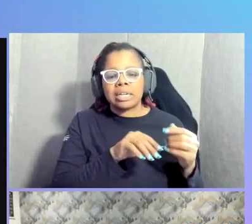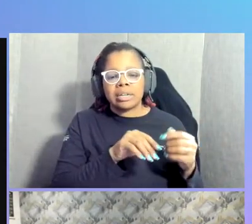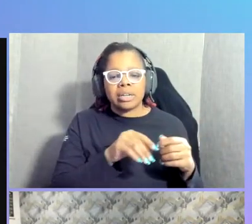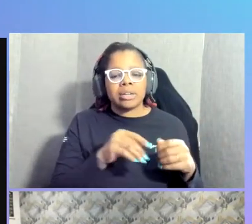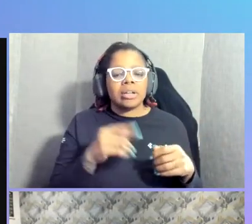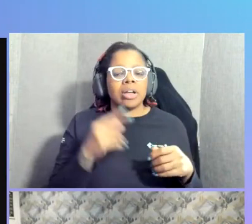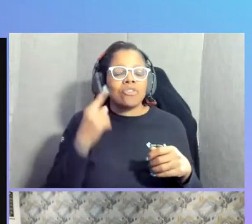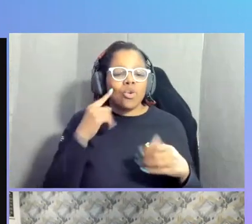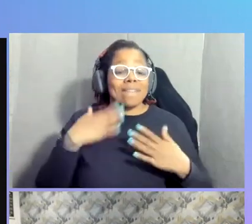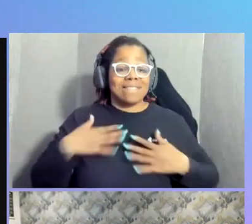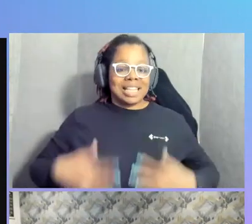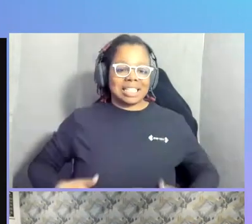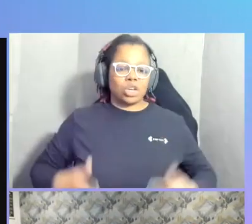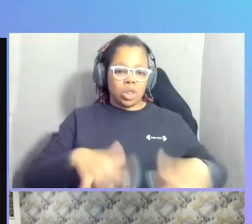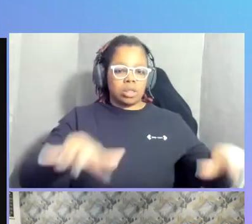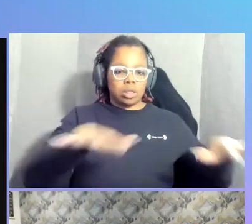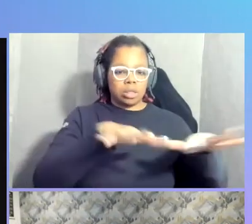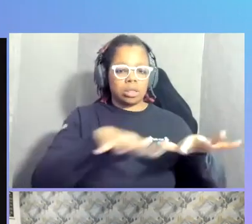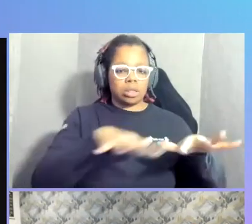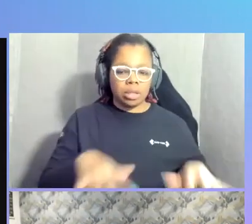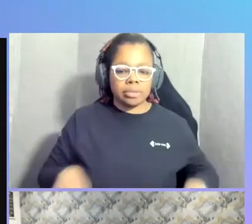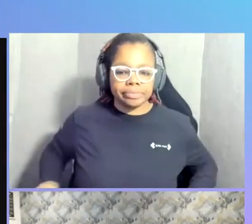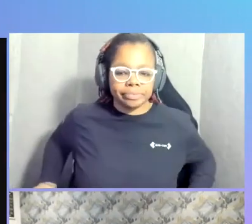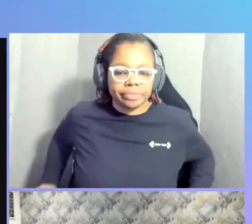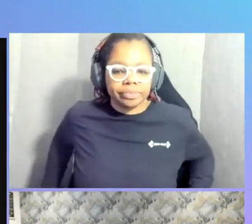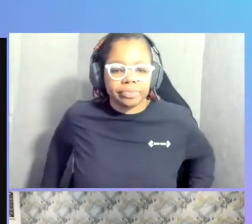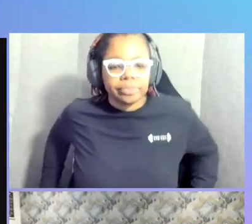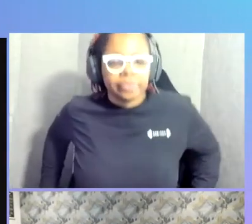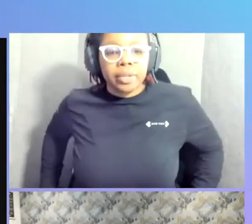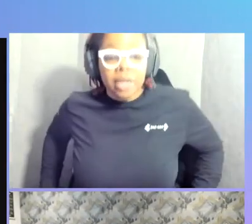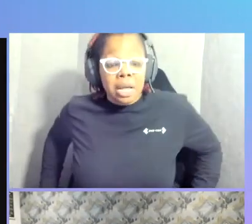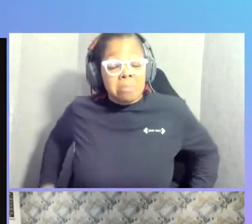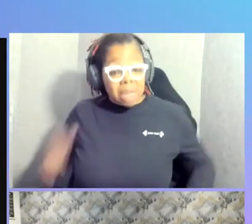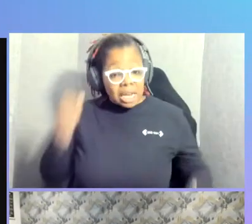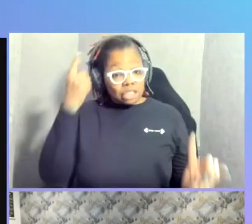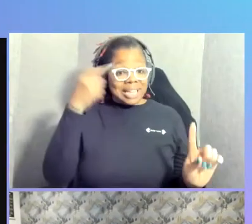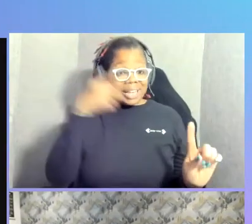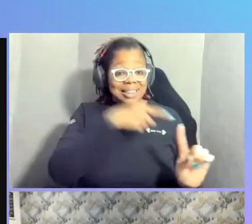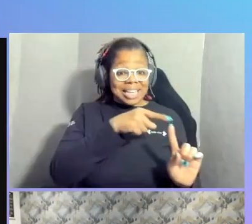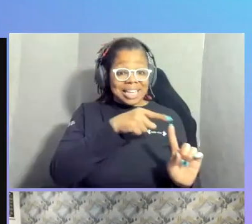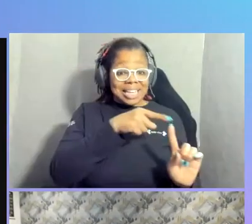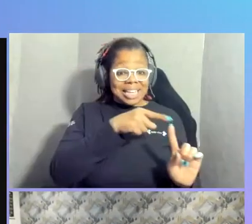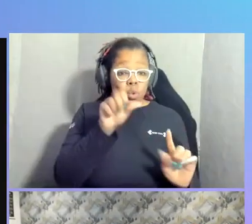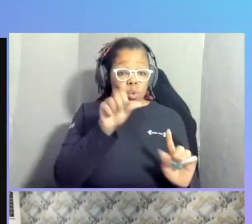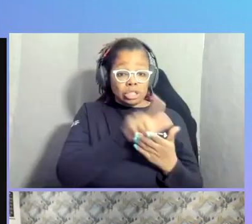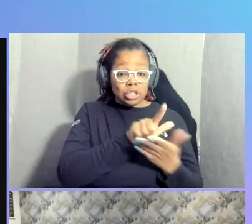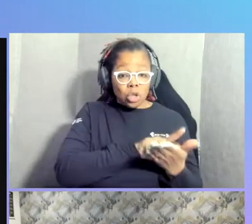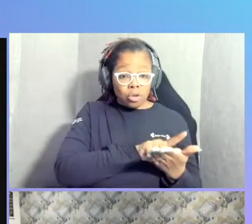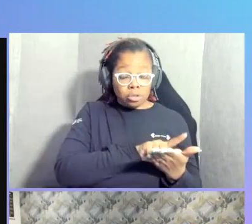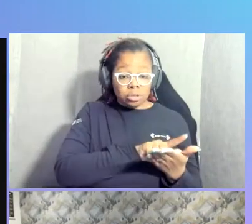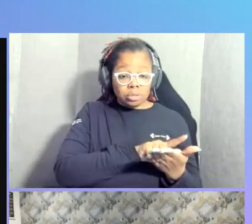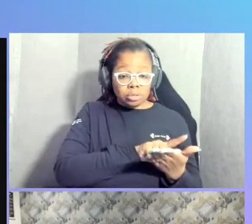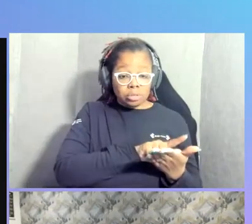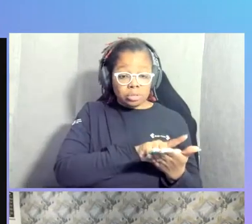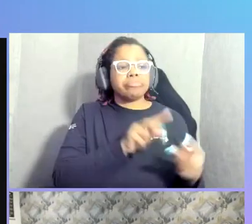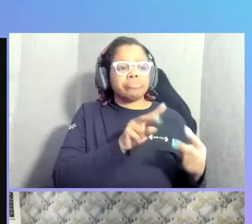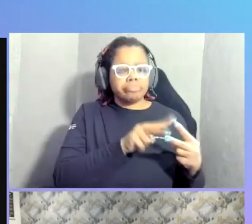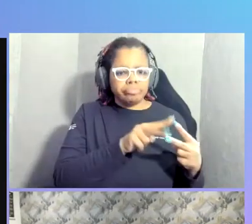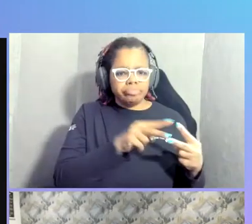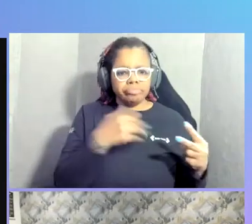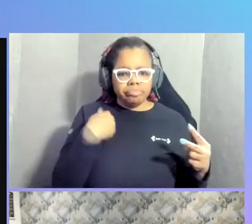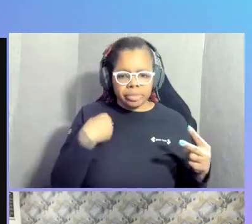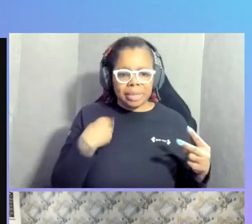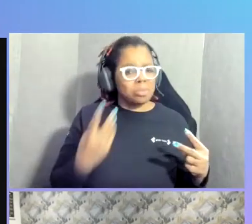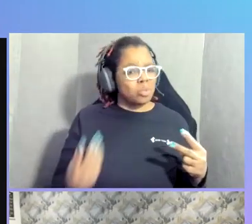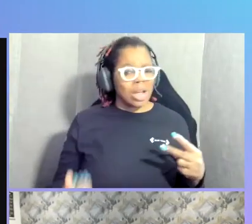space. But these are like the United States laws. But in addition to those laws, like there are many